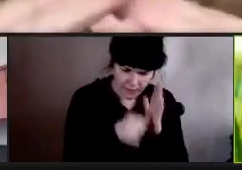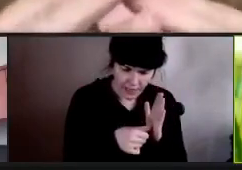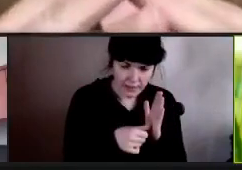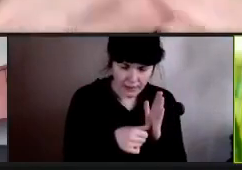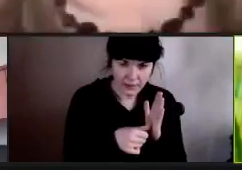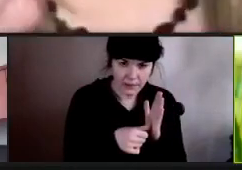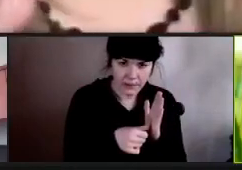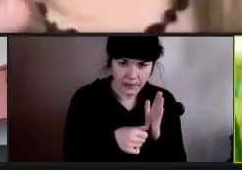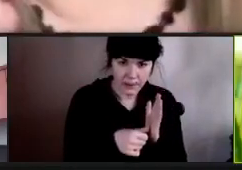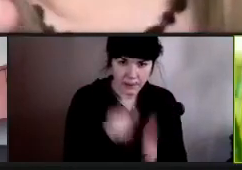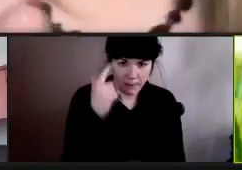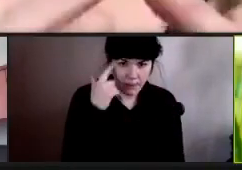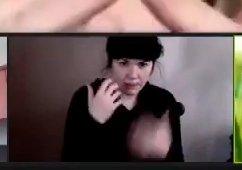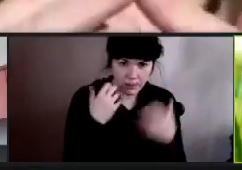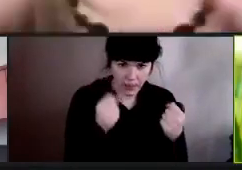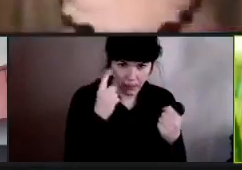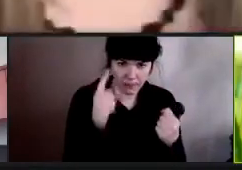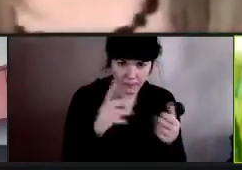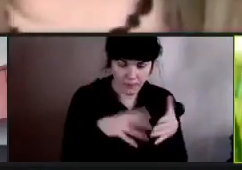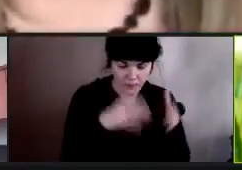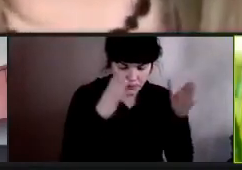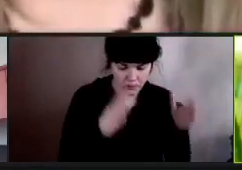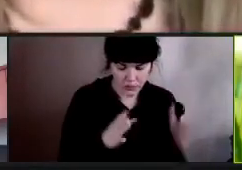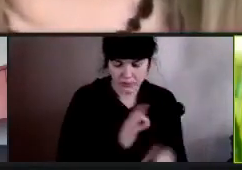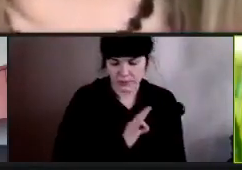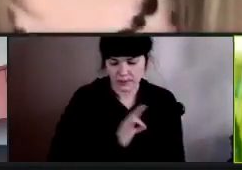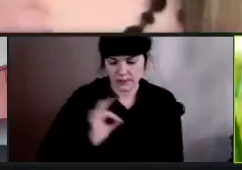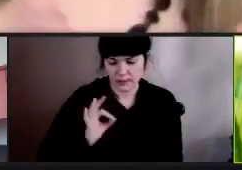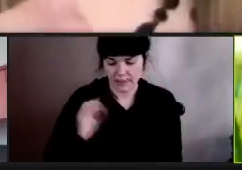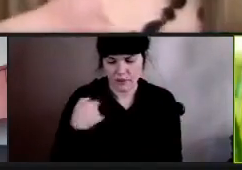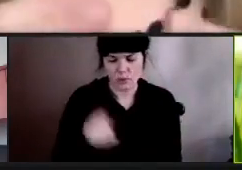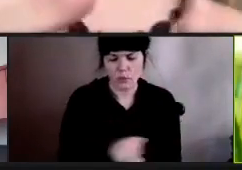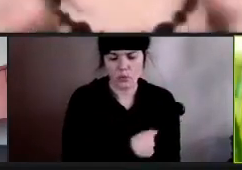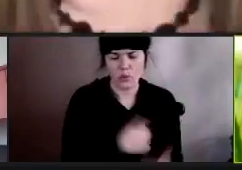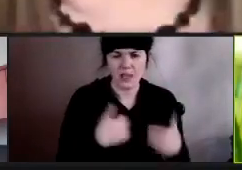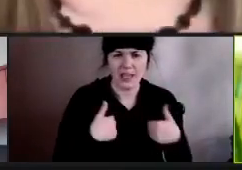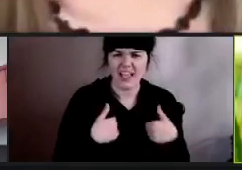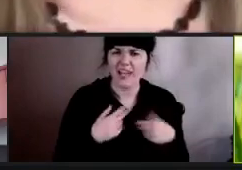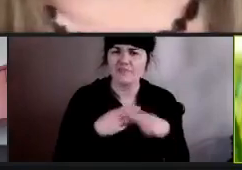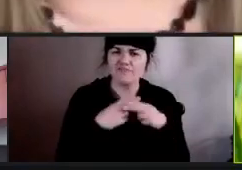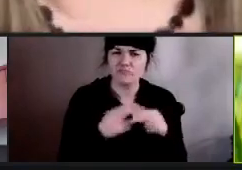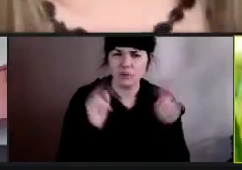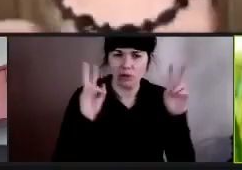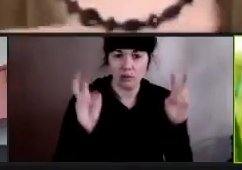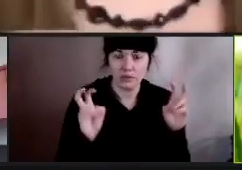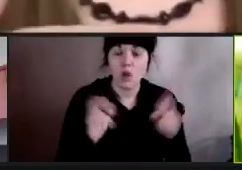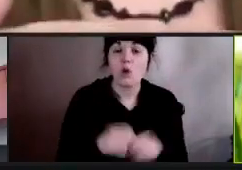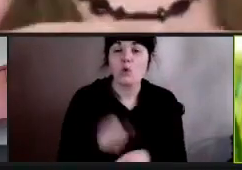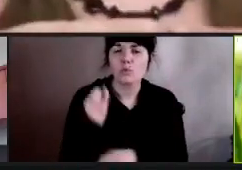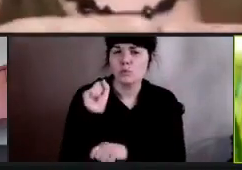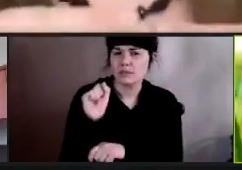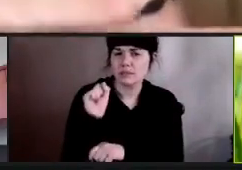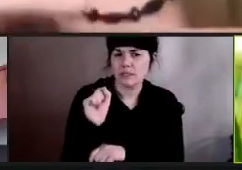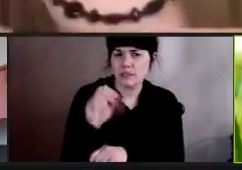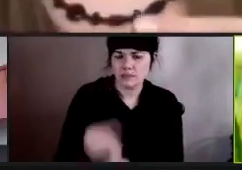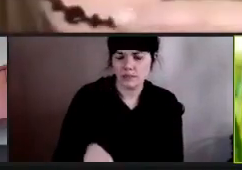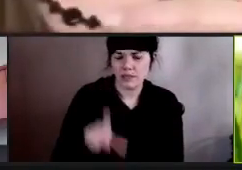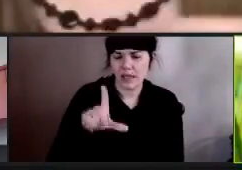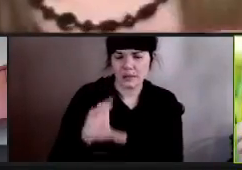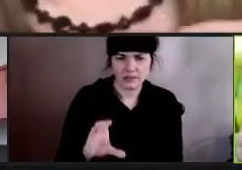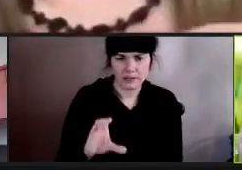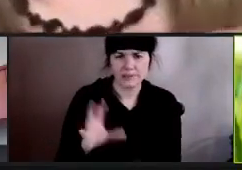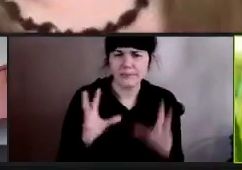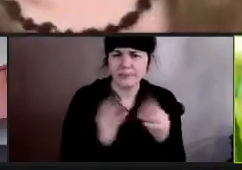And so to that end, we have resilience PLCs that our staff can attend each month. We have